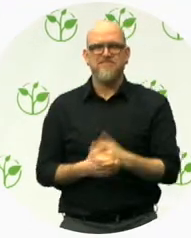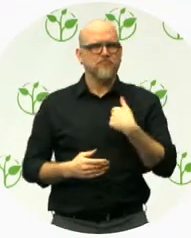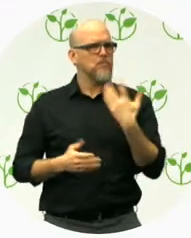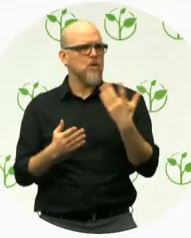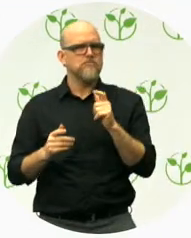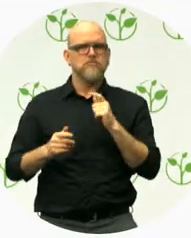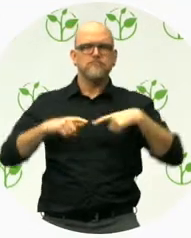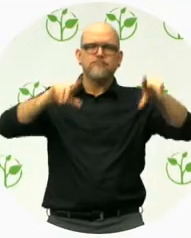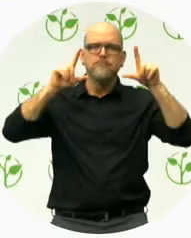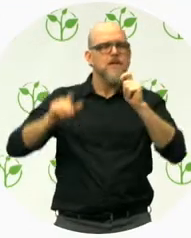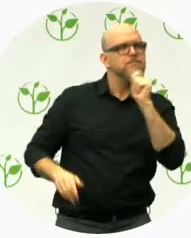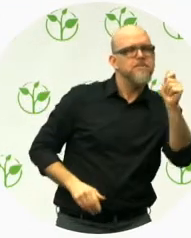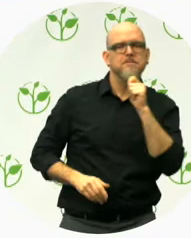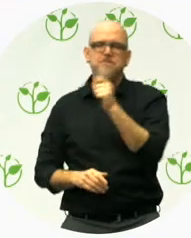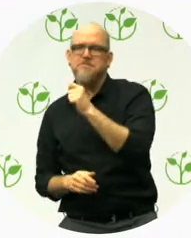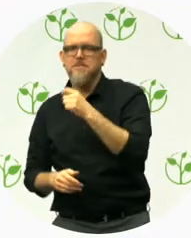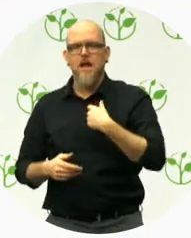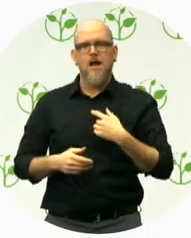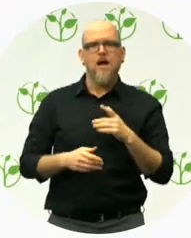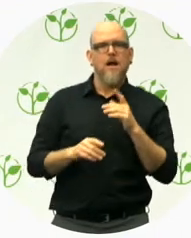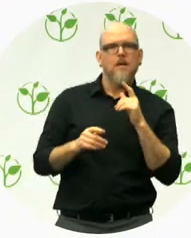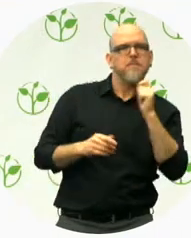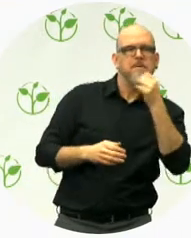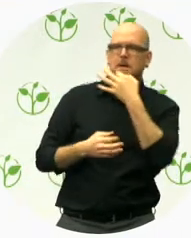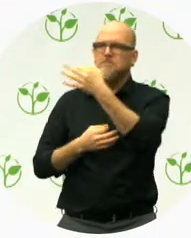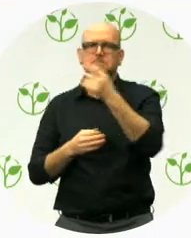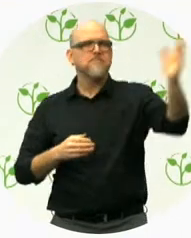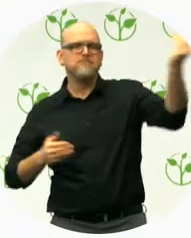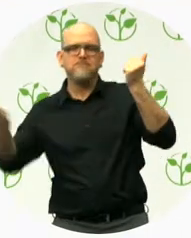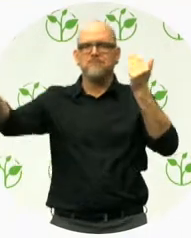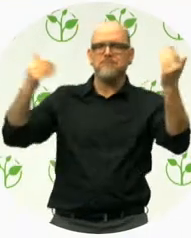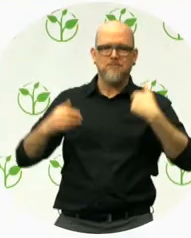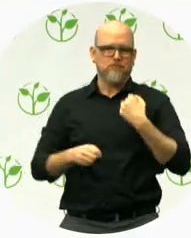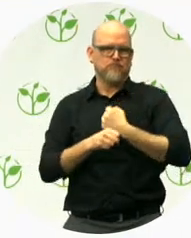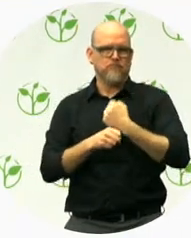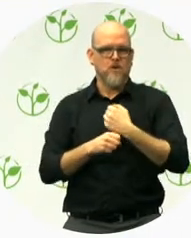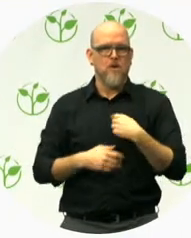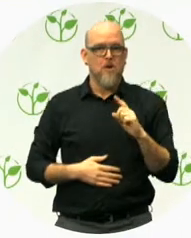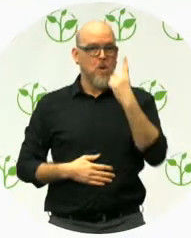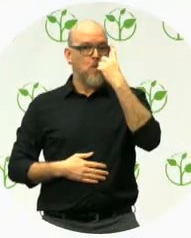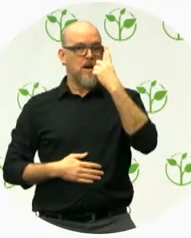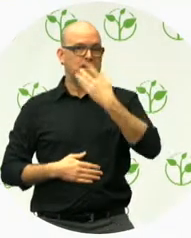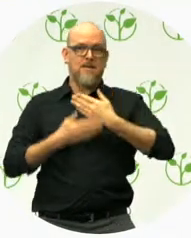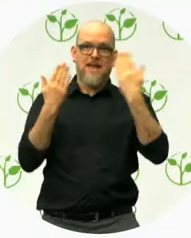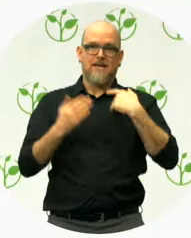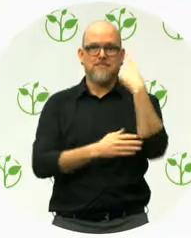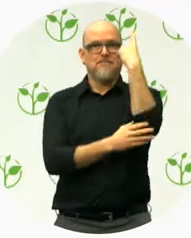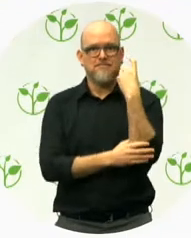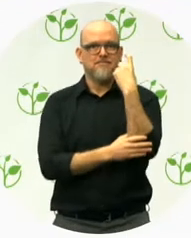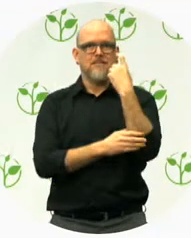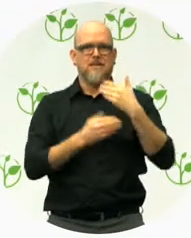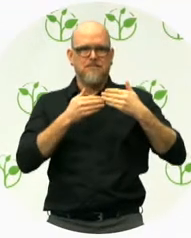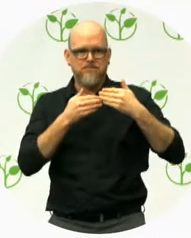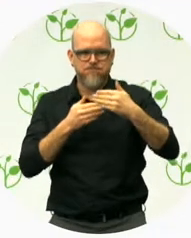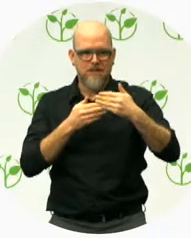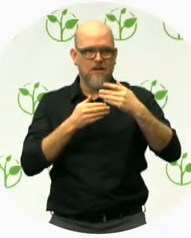event, which is now 3 days, which began as a one-day event. And my job is to keep us on time, to keep us doing the right thing,